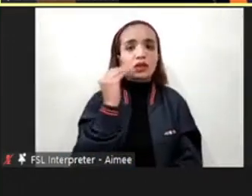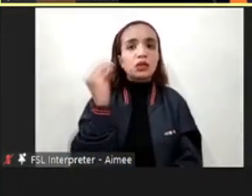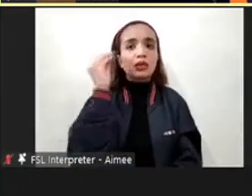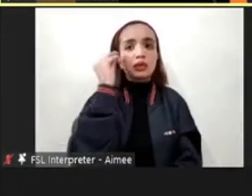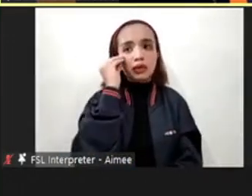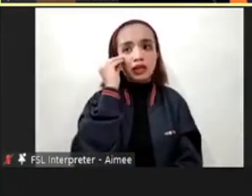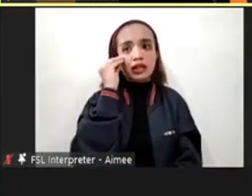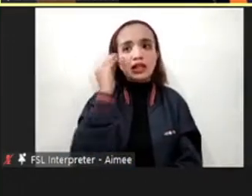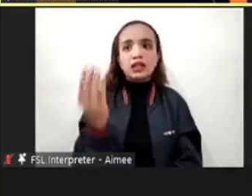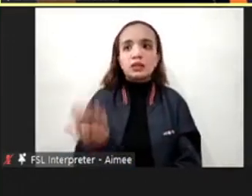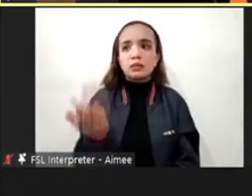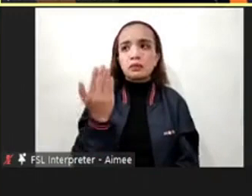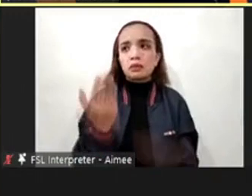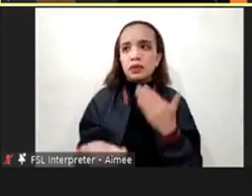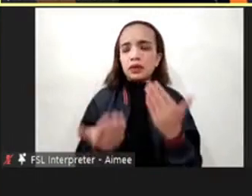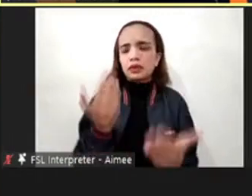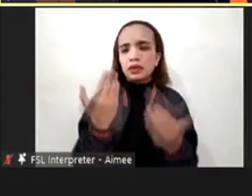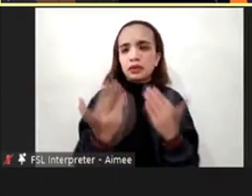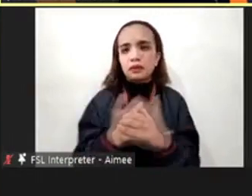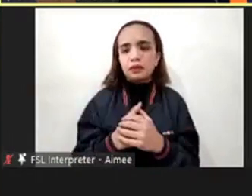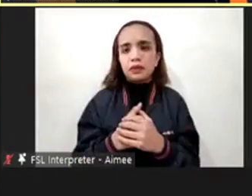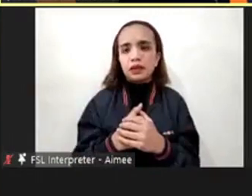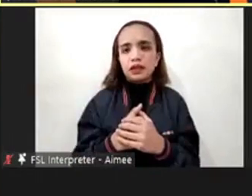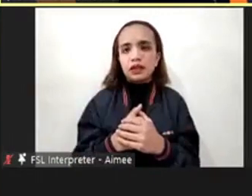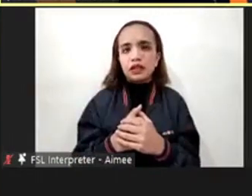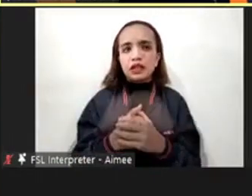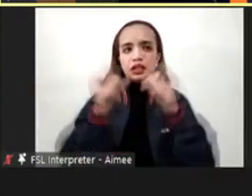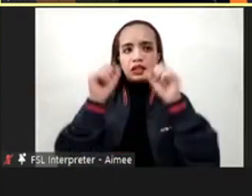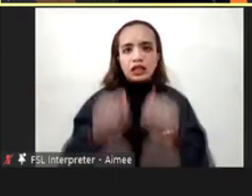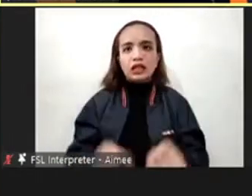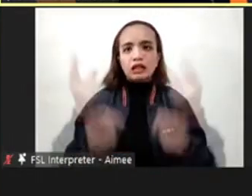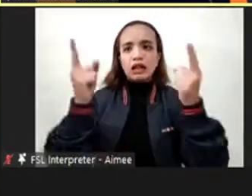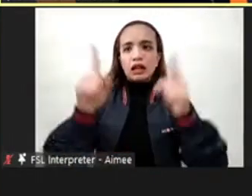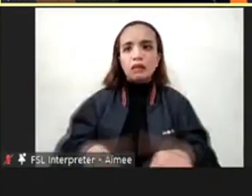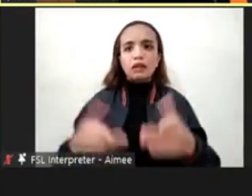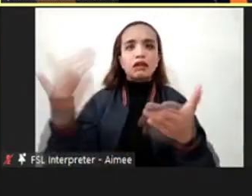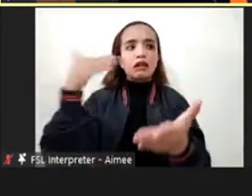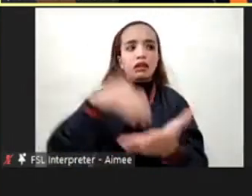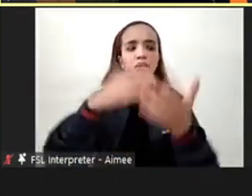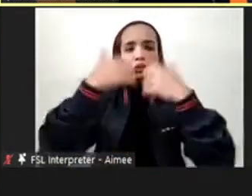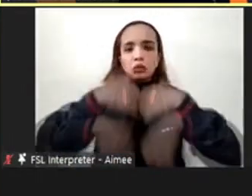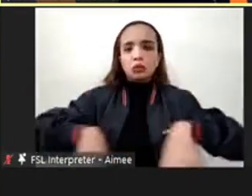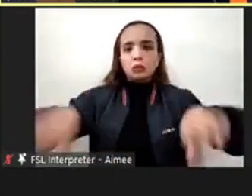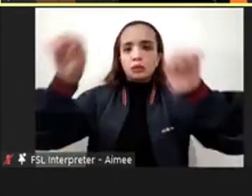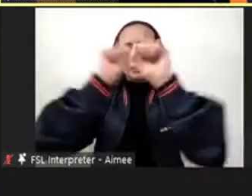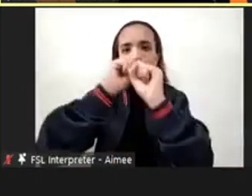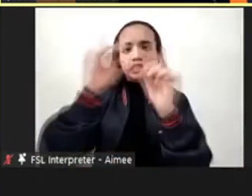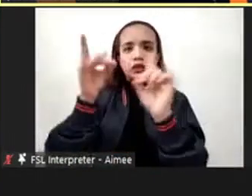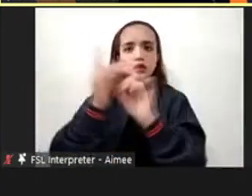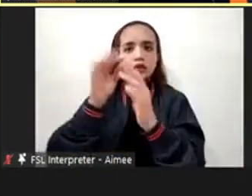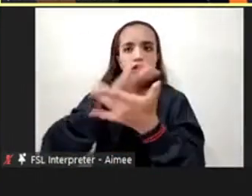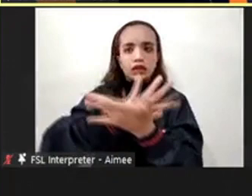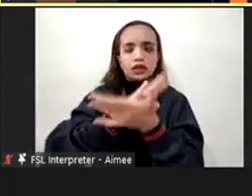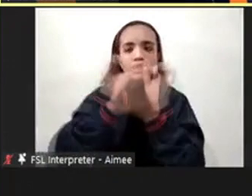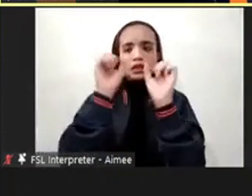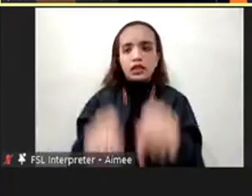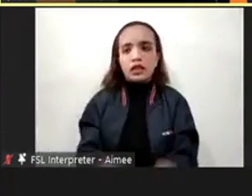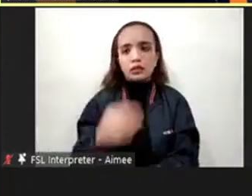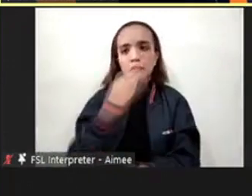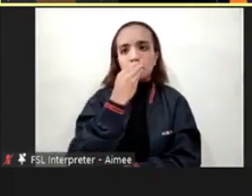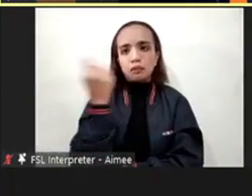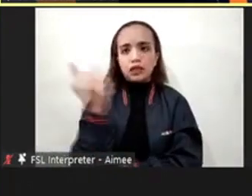even persist post-COVID. No, that it might even create a better